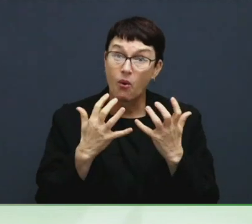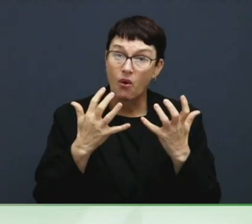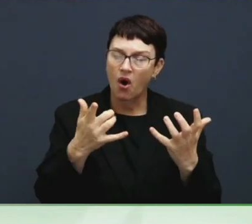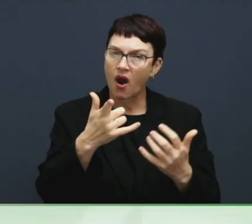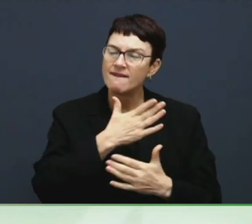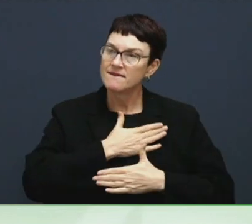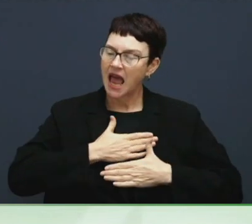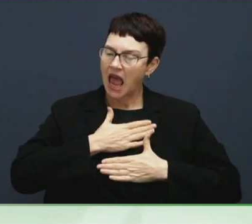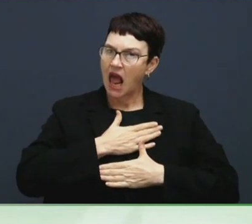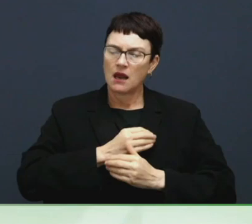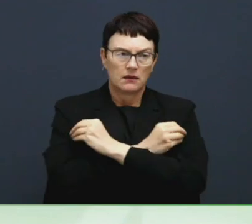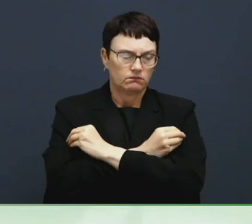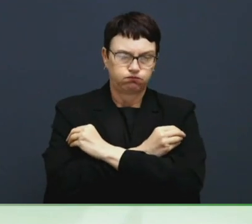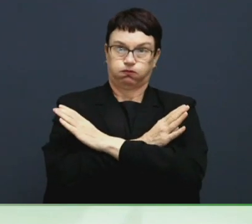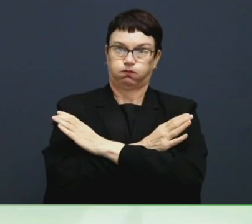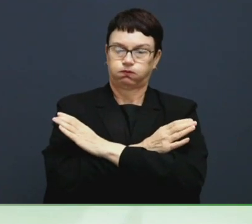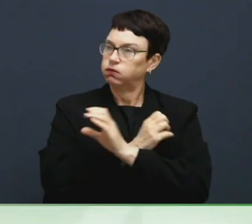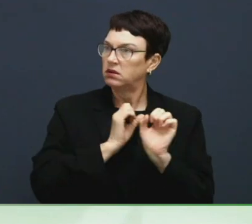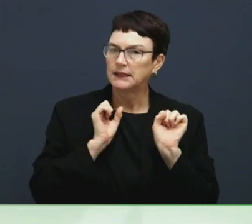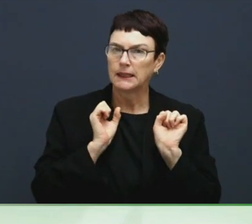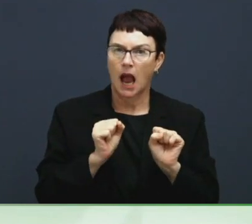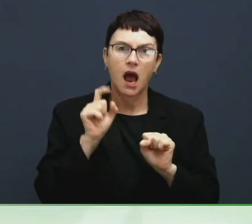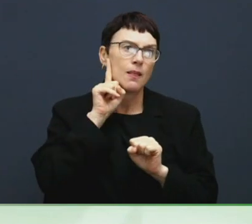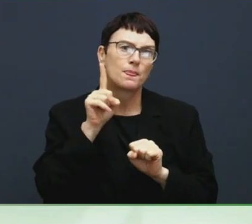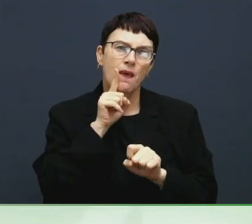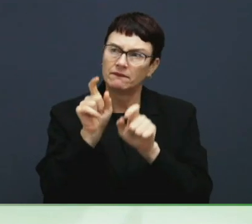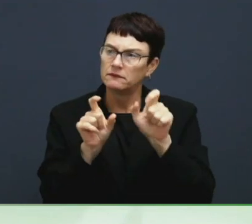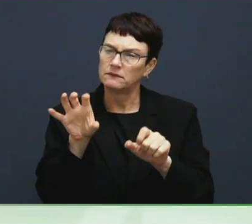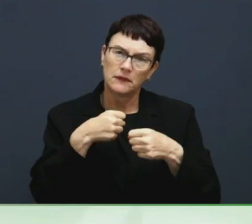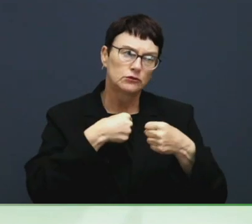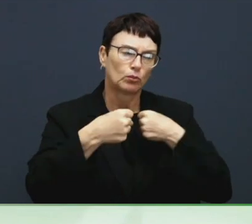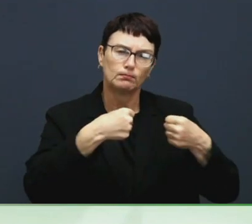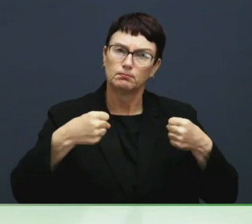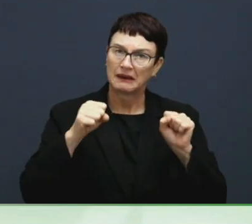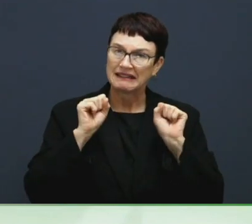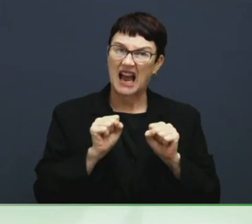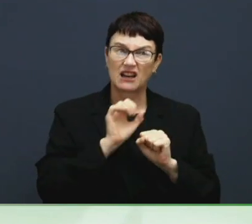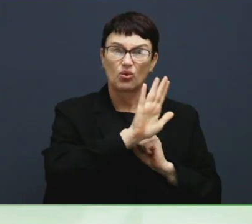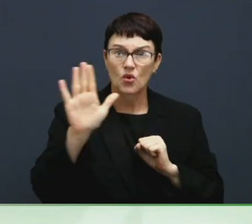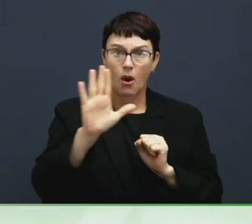talent and to hire deaf talent in our respective organizations. Thank you so very much.